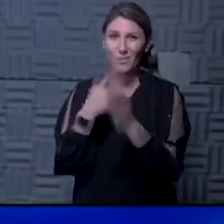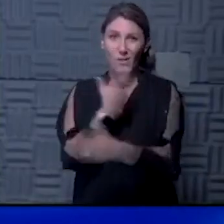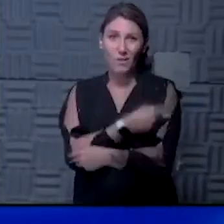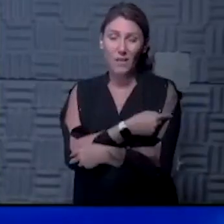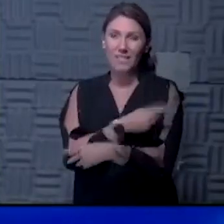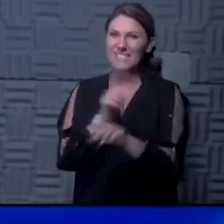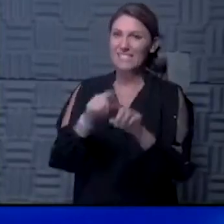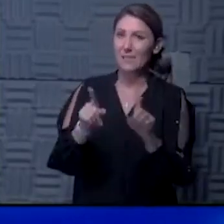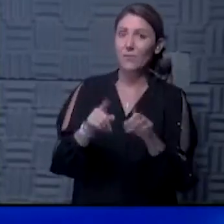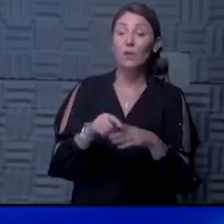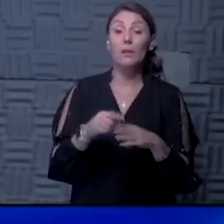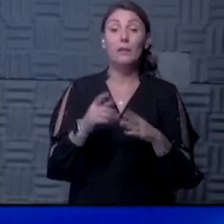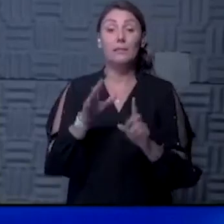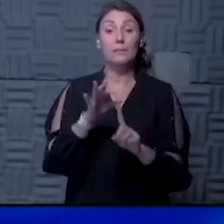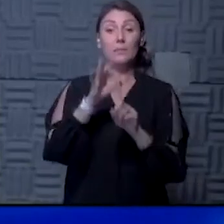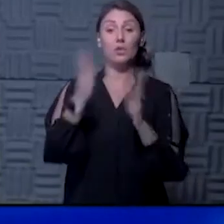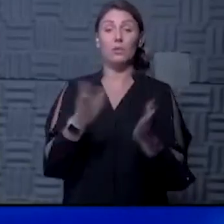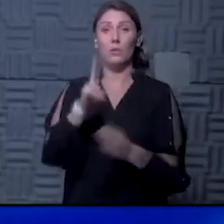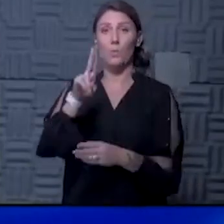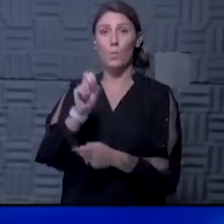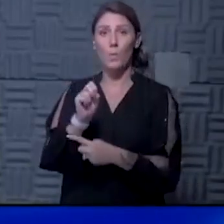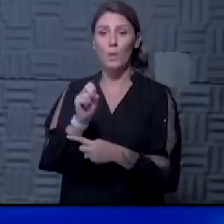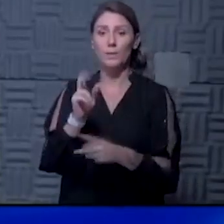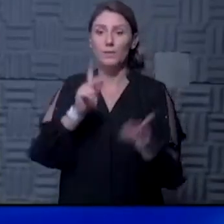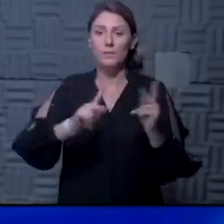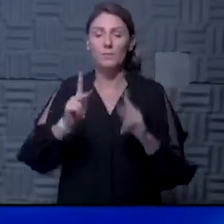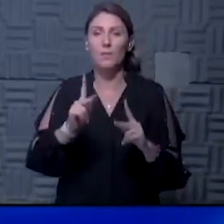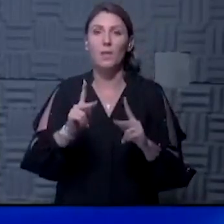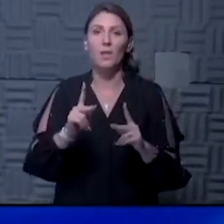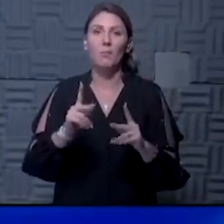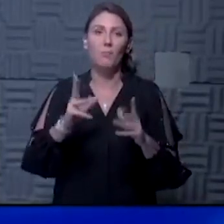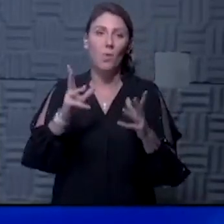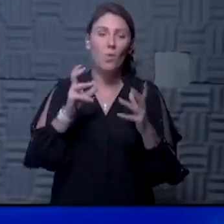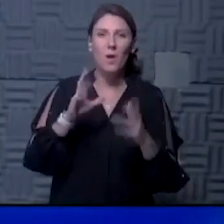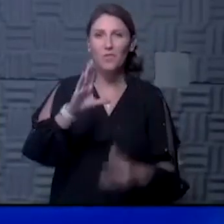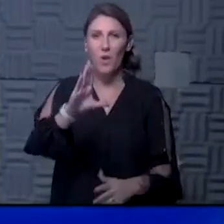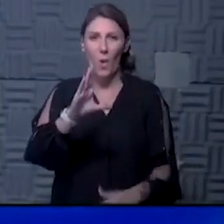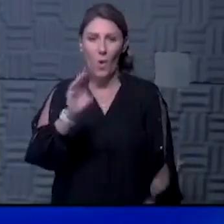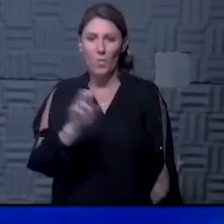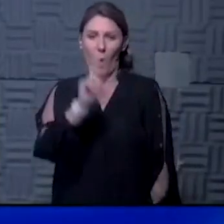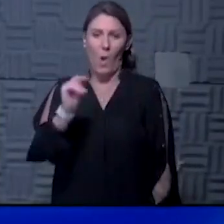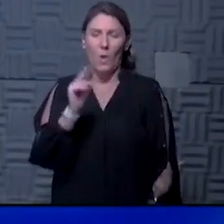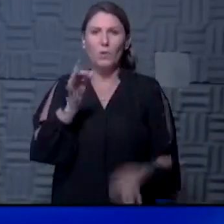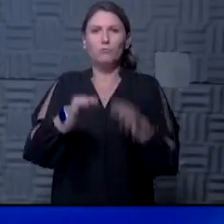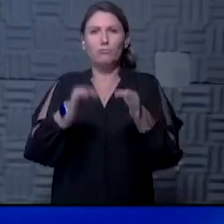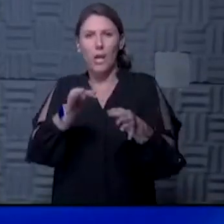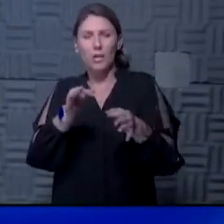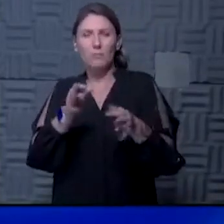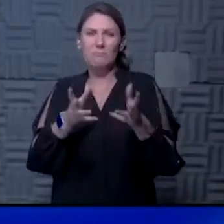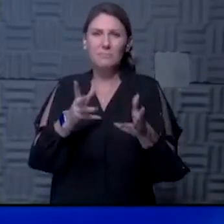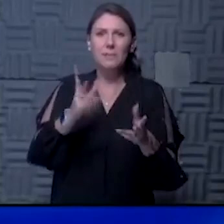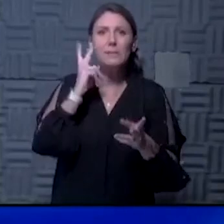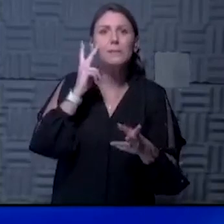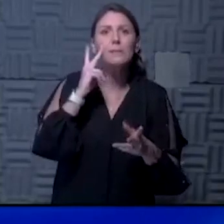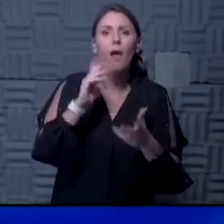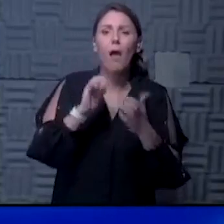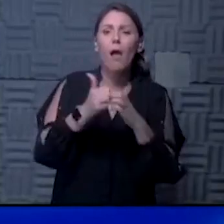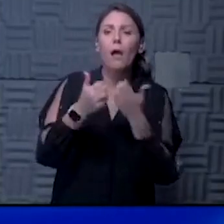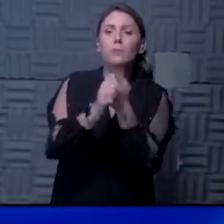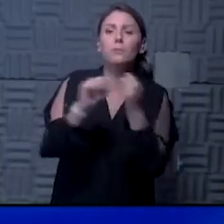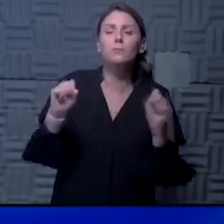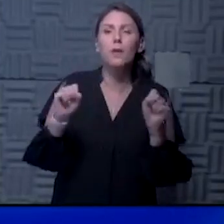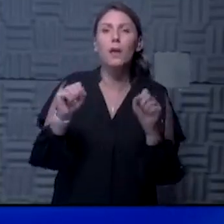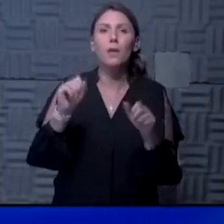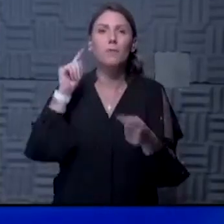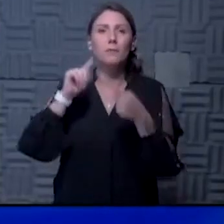think, and especially in the United States at least, that people are going to want to be able to make some of their own judgments because you want to see how safe the vaccination is. And until we see